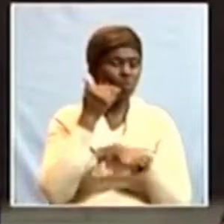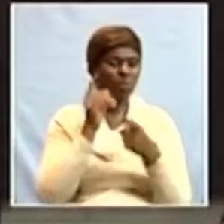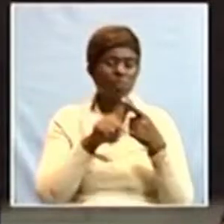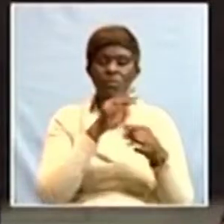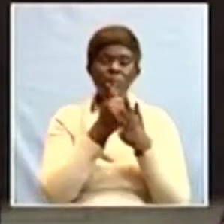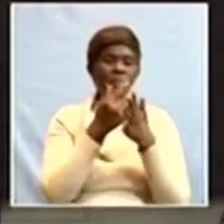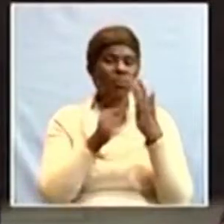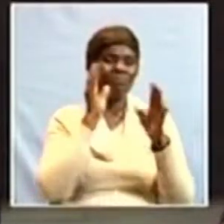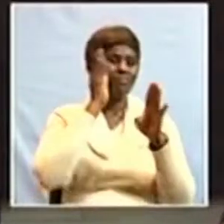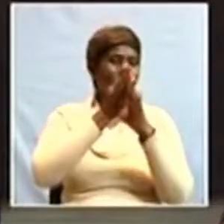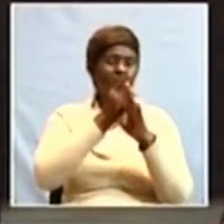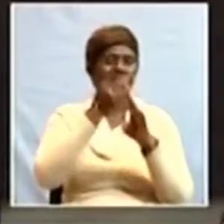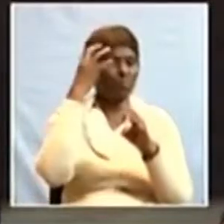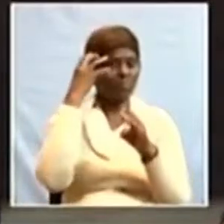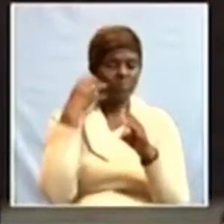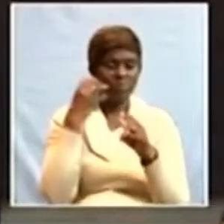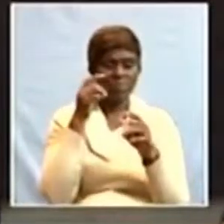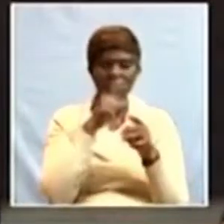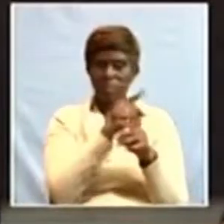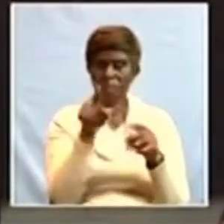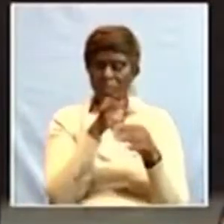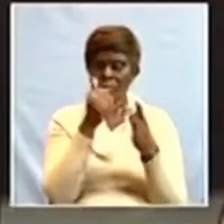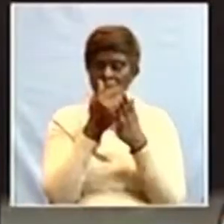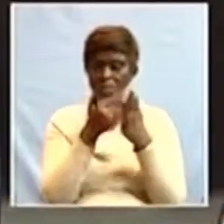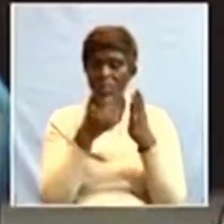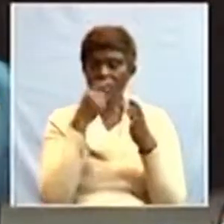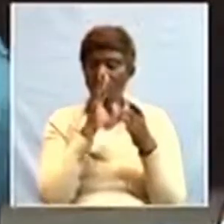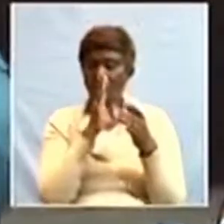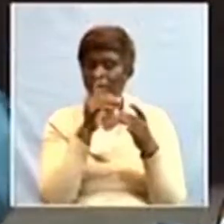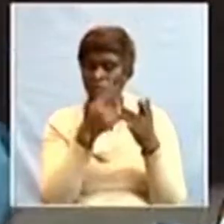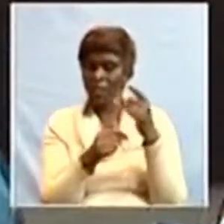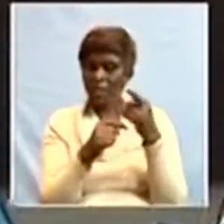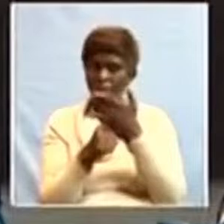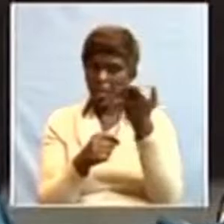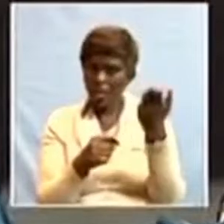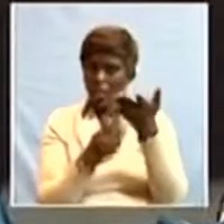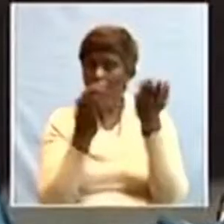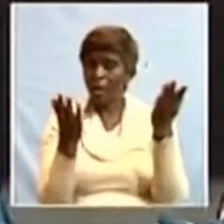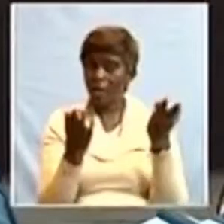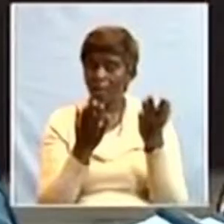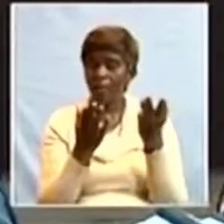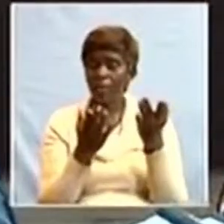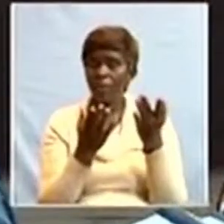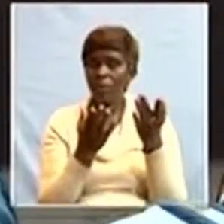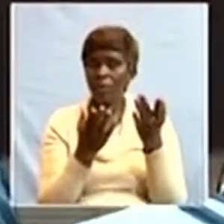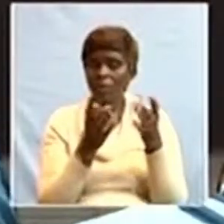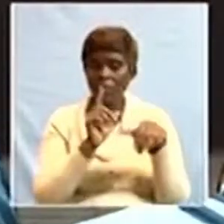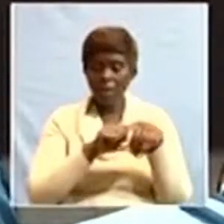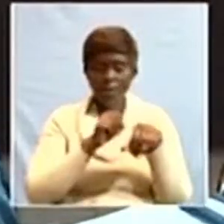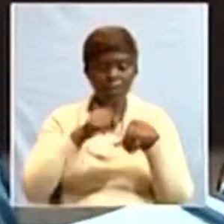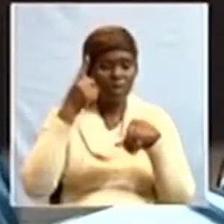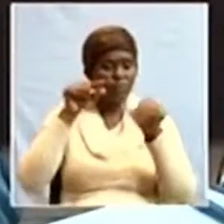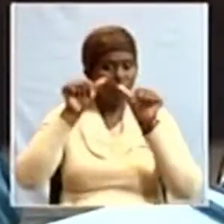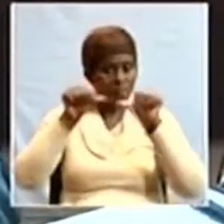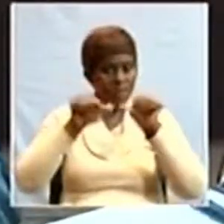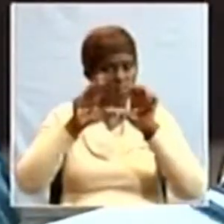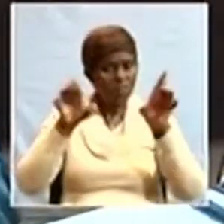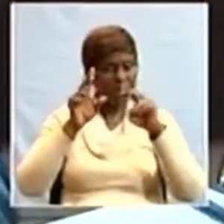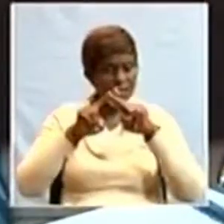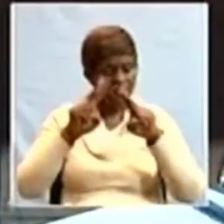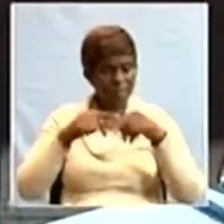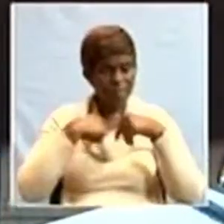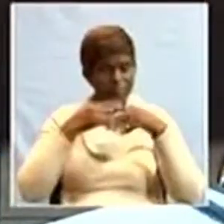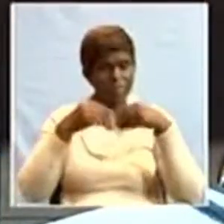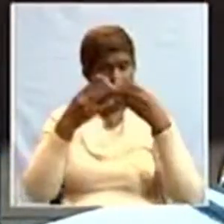went to an office where these documents are supposed to be. So where were they during audit? Chair, I